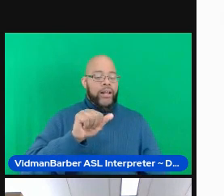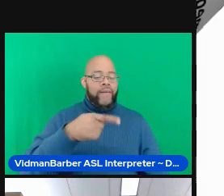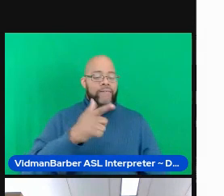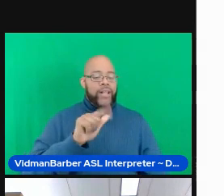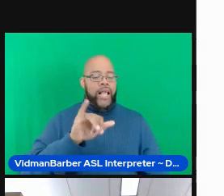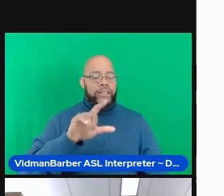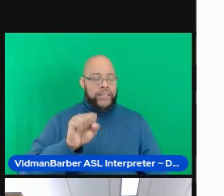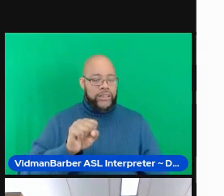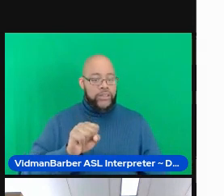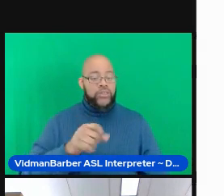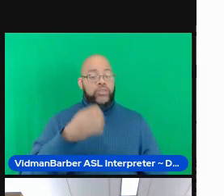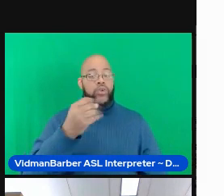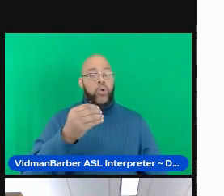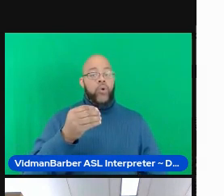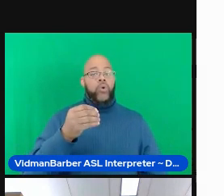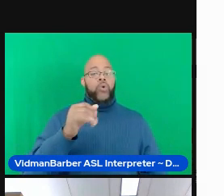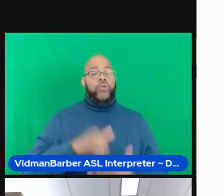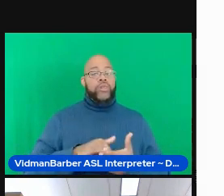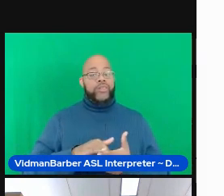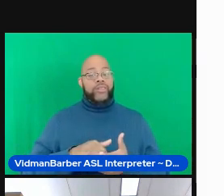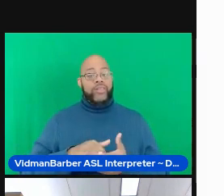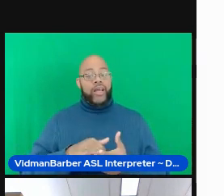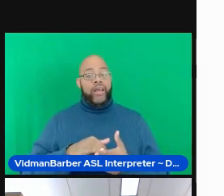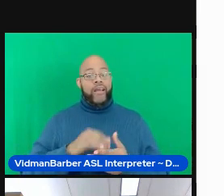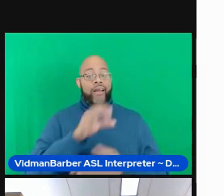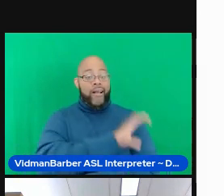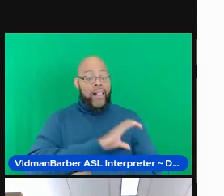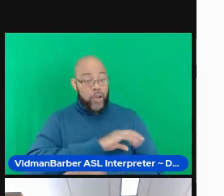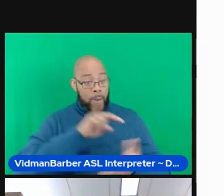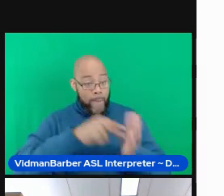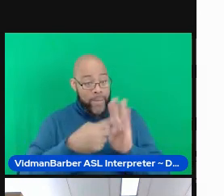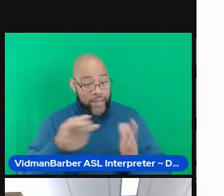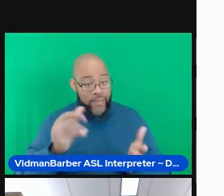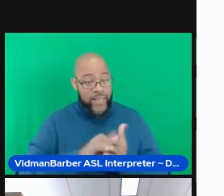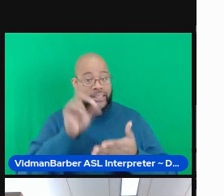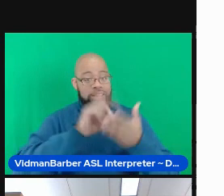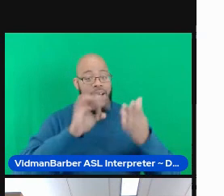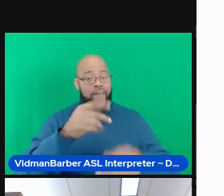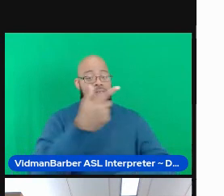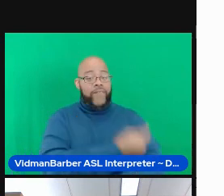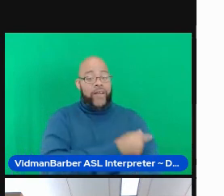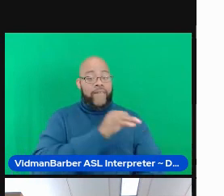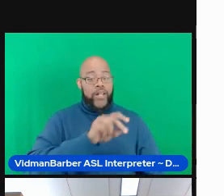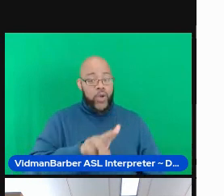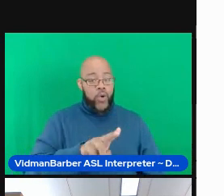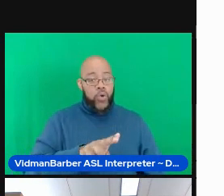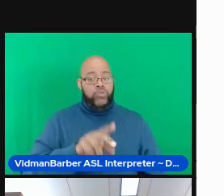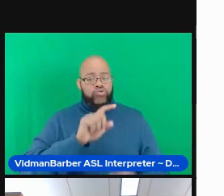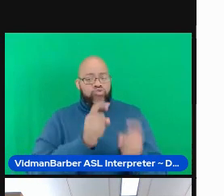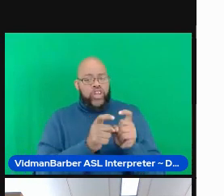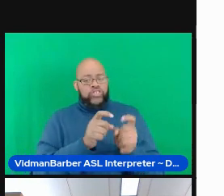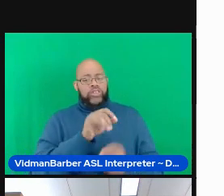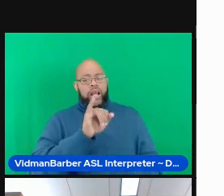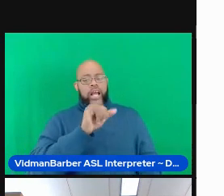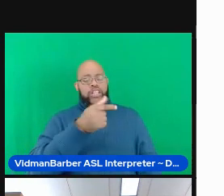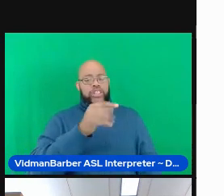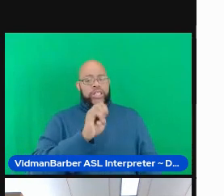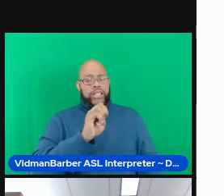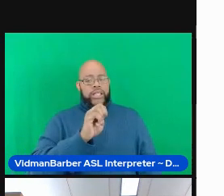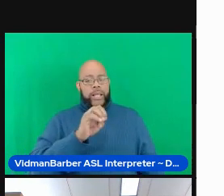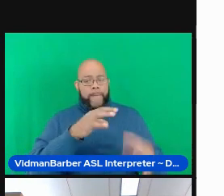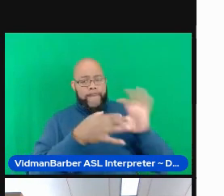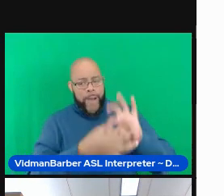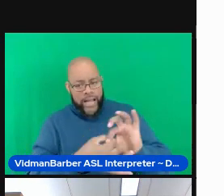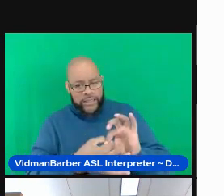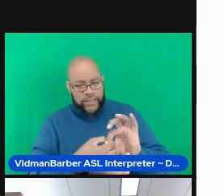And so the clinical implication of this study is that the design of influenza vaccine by altering the Ig